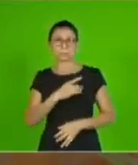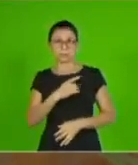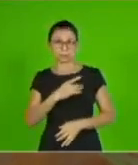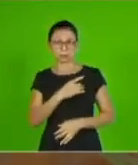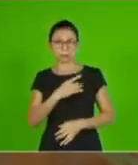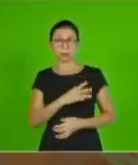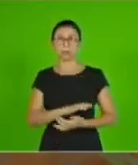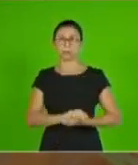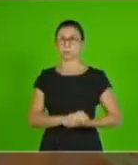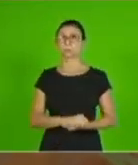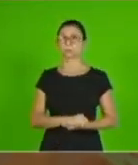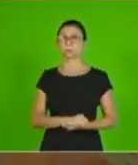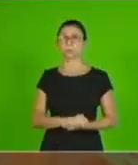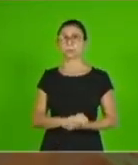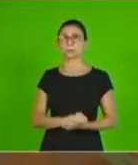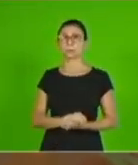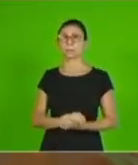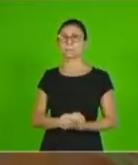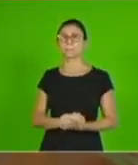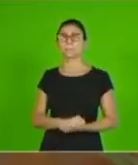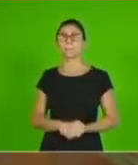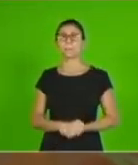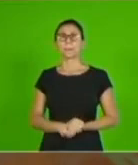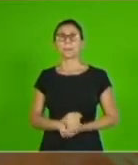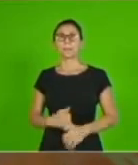fear as in being scared,